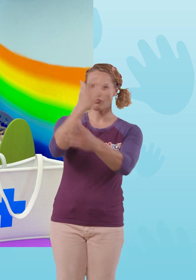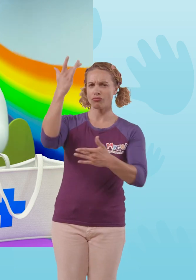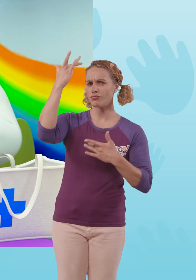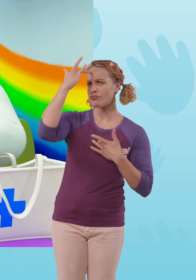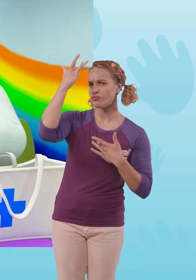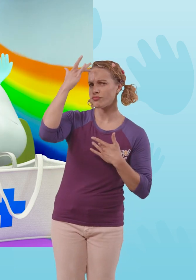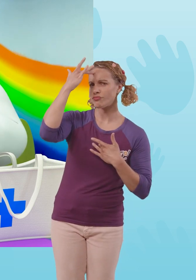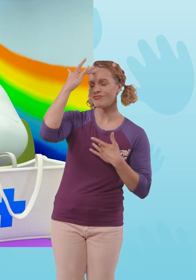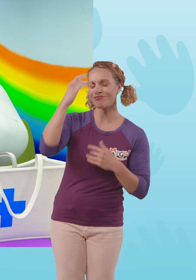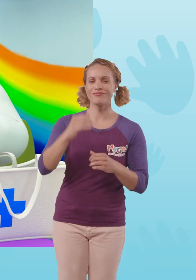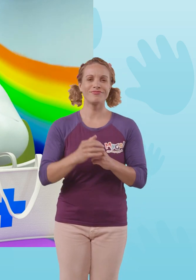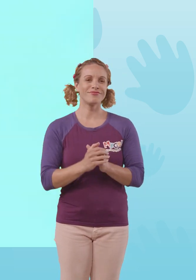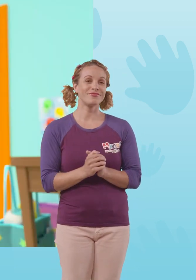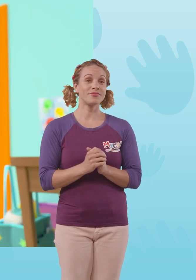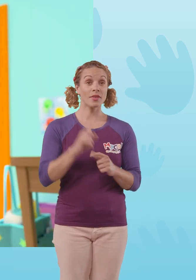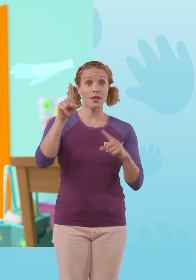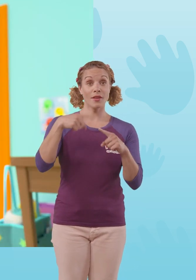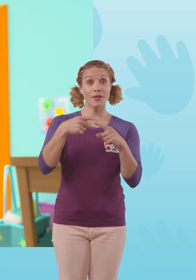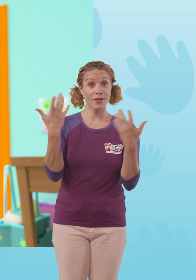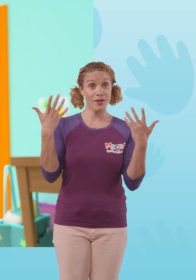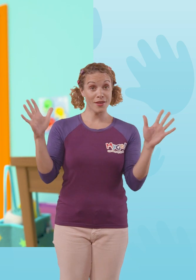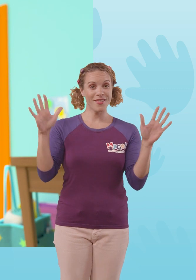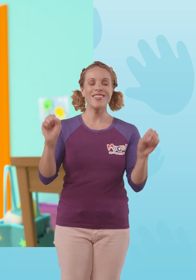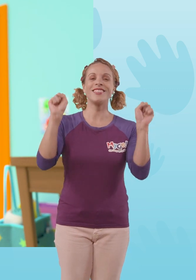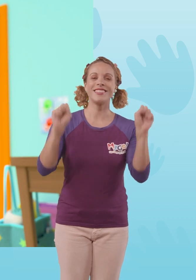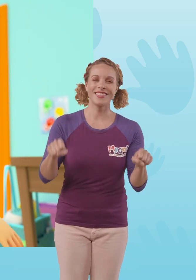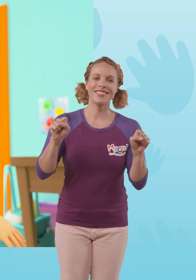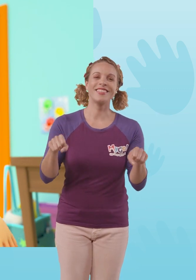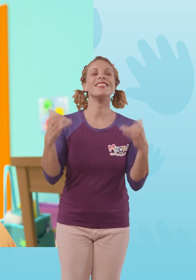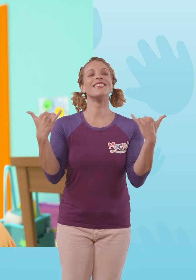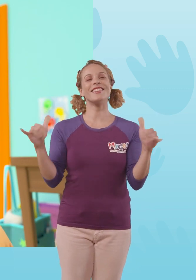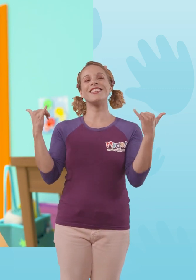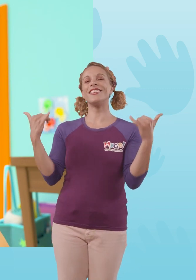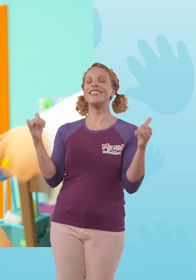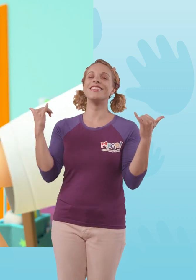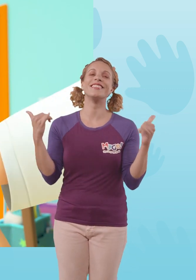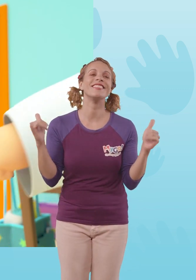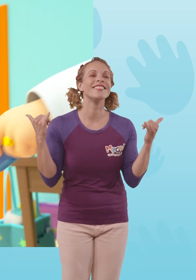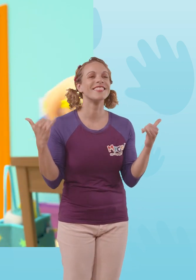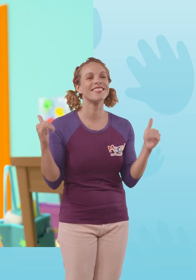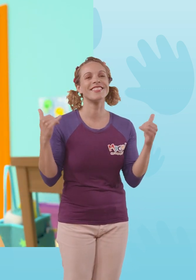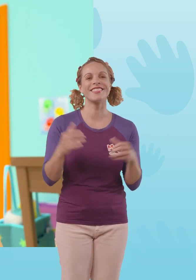will keep sickness away. And when it's done, then you can play.